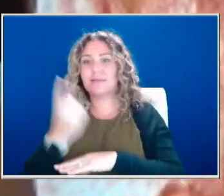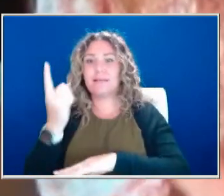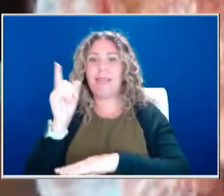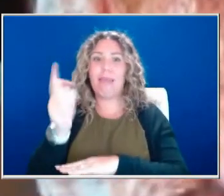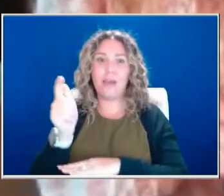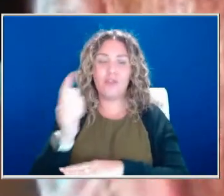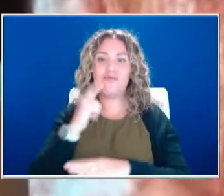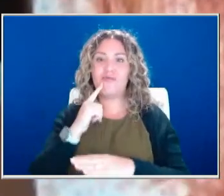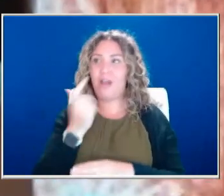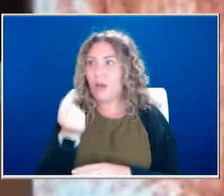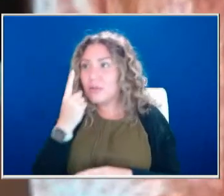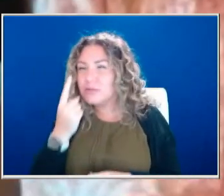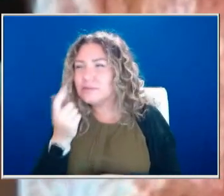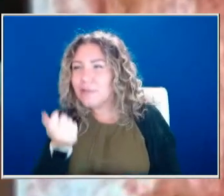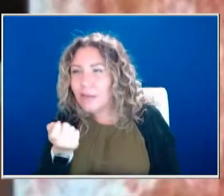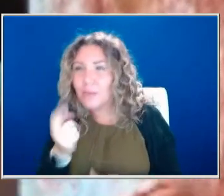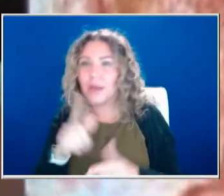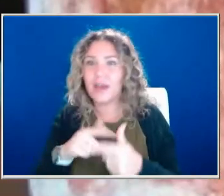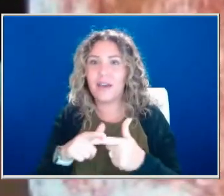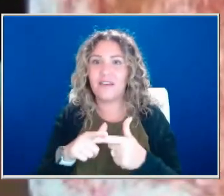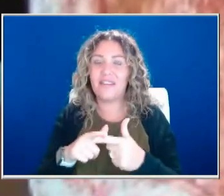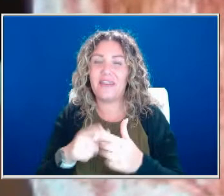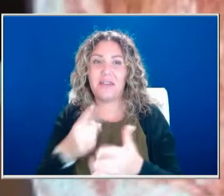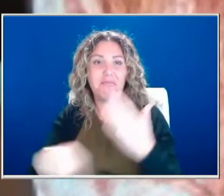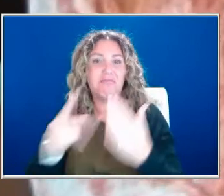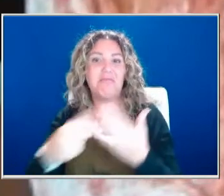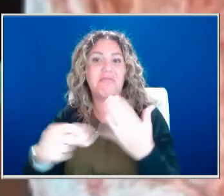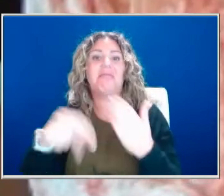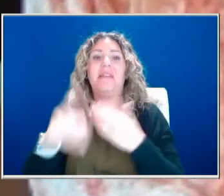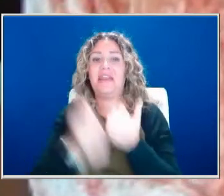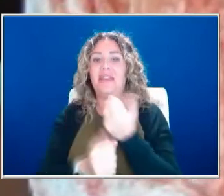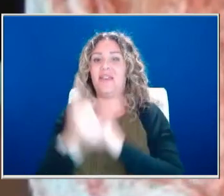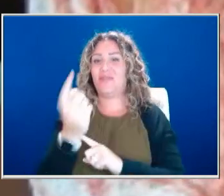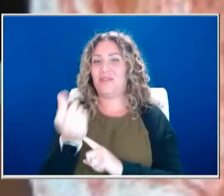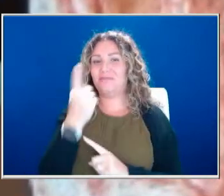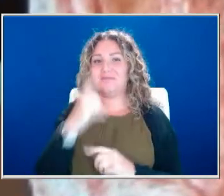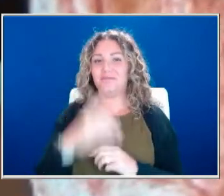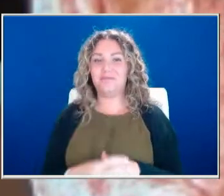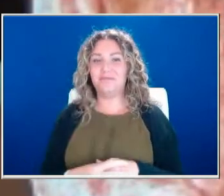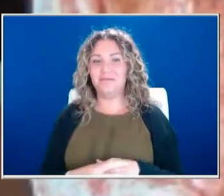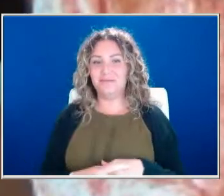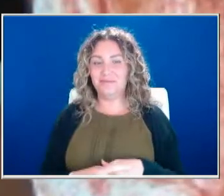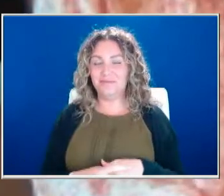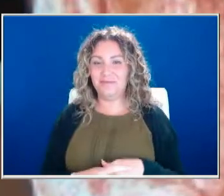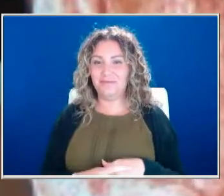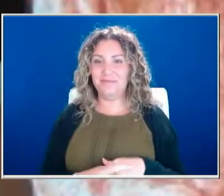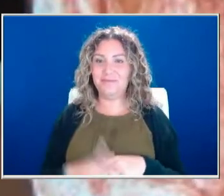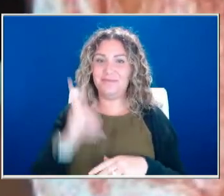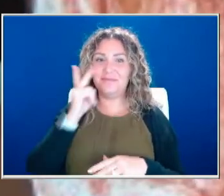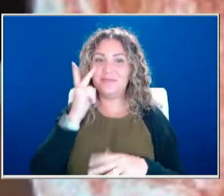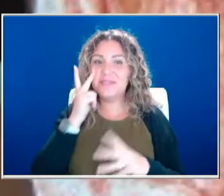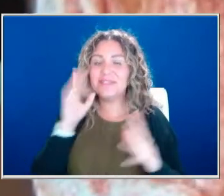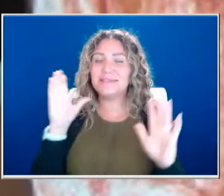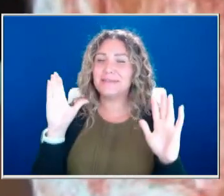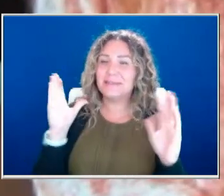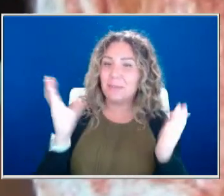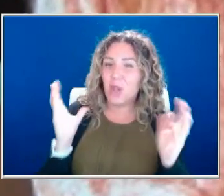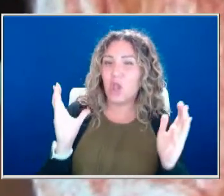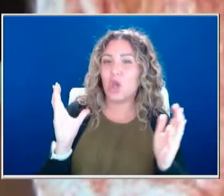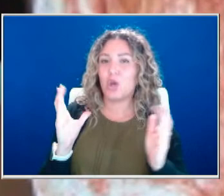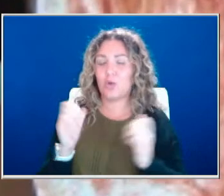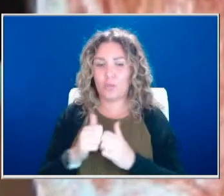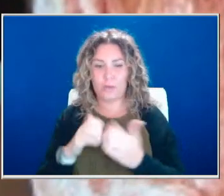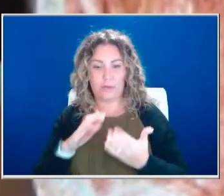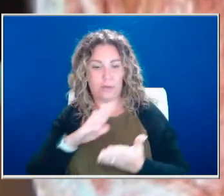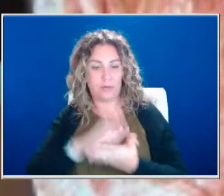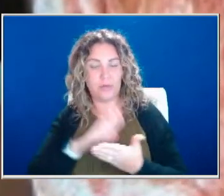understand him. And then a few weeks later, everyone could understand him again. And we saw a similar setback when he started school. He was really